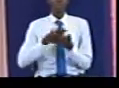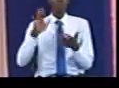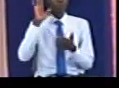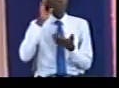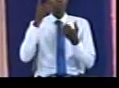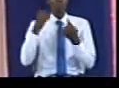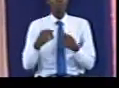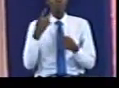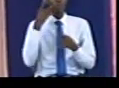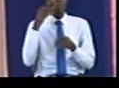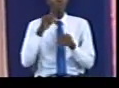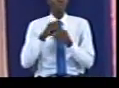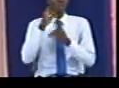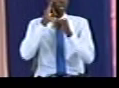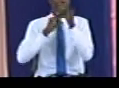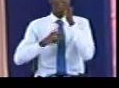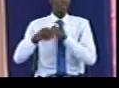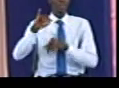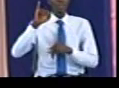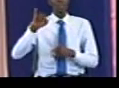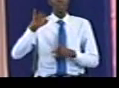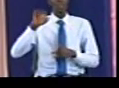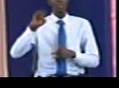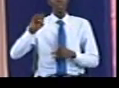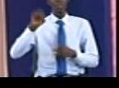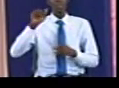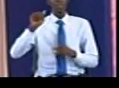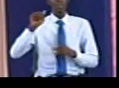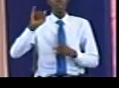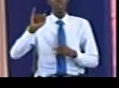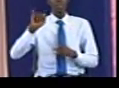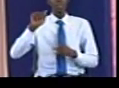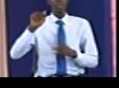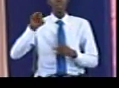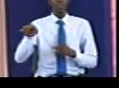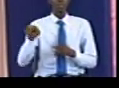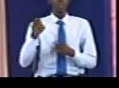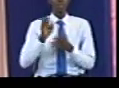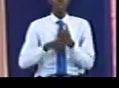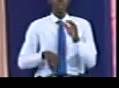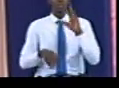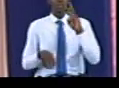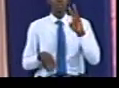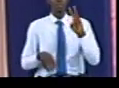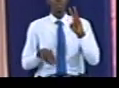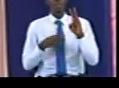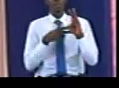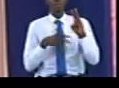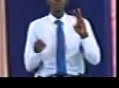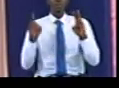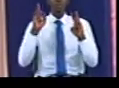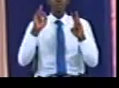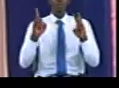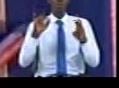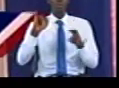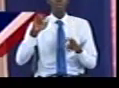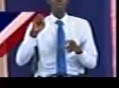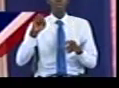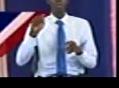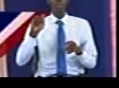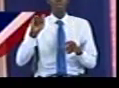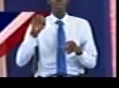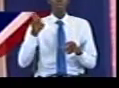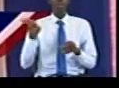Look at Isaiah chapter 6, Isaiah chapter 6, and I'm reading from verse 1. Isaiah chapter